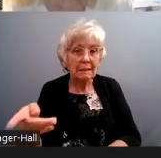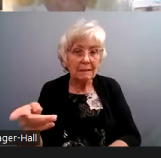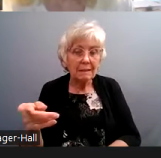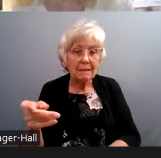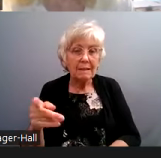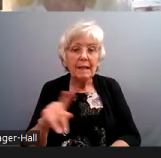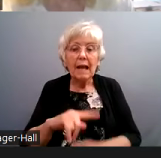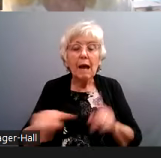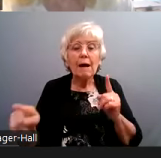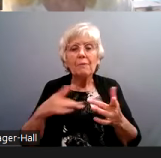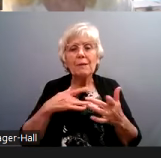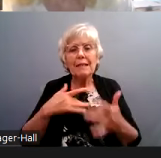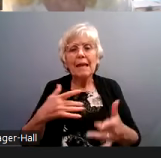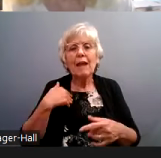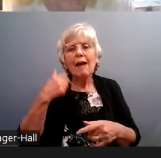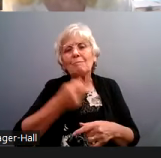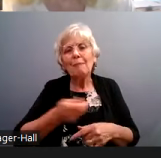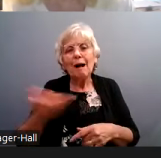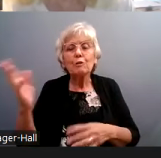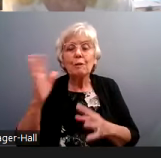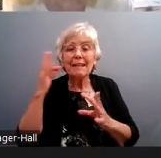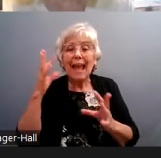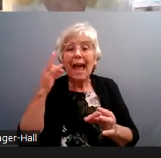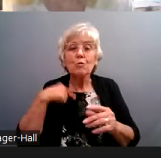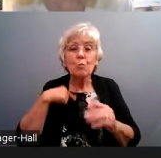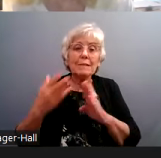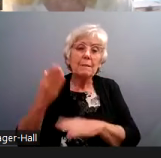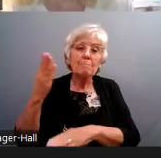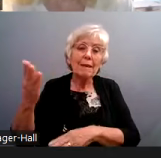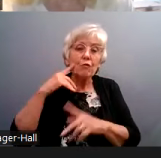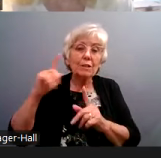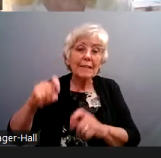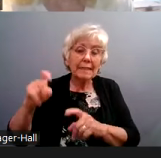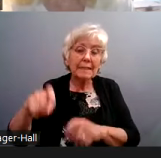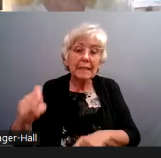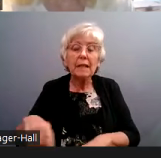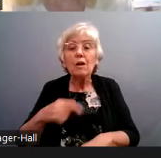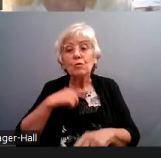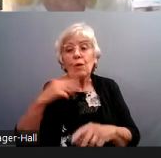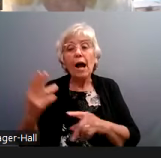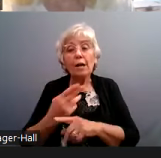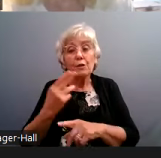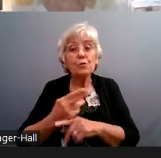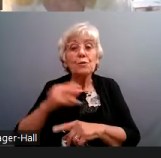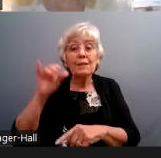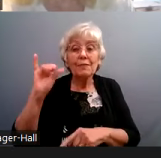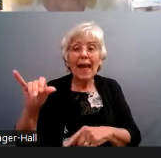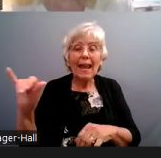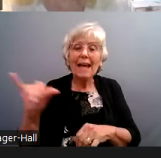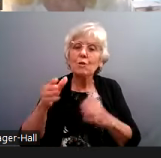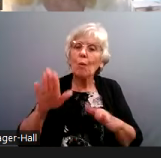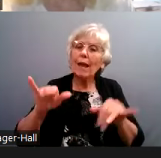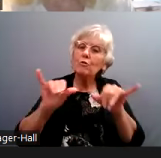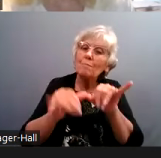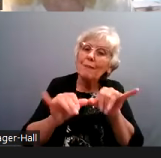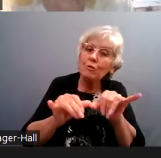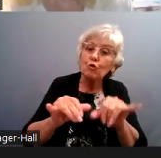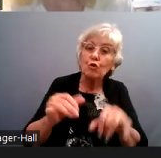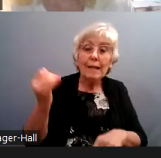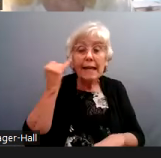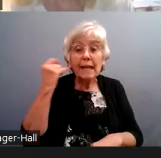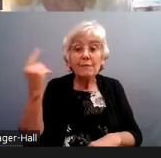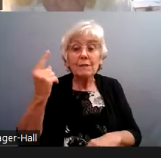usually multiple cats that we submit. So I kind of use that as a gauge as far as, like, if somebody comes